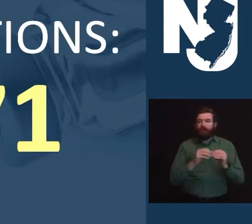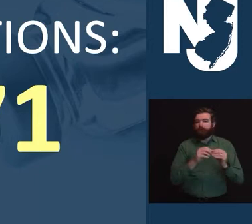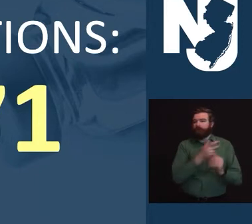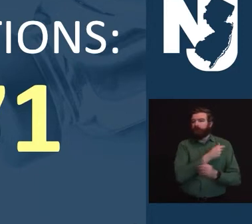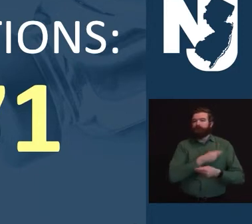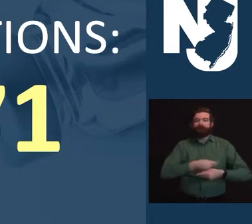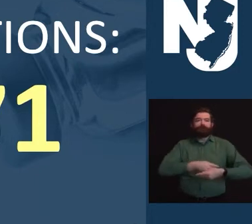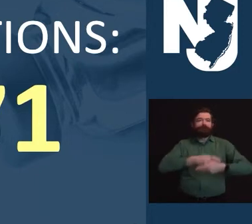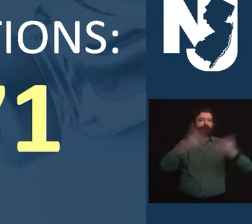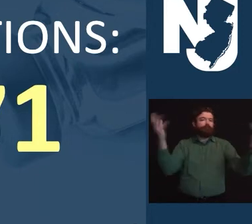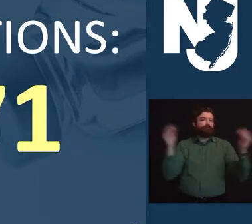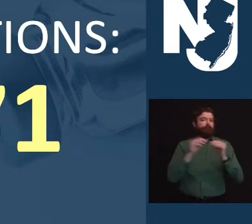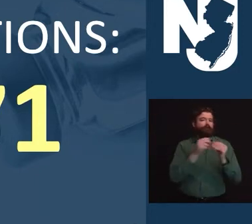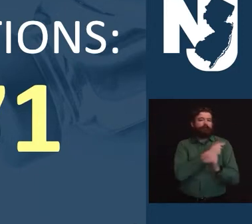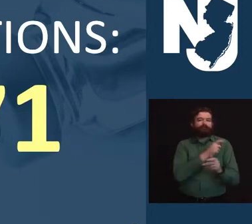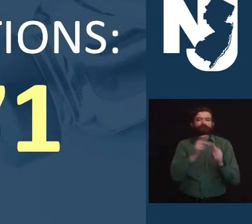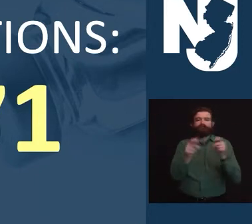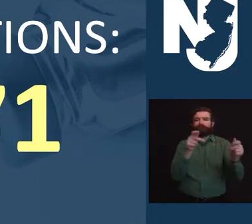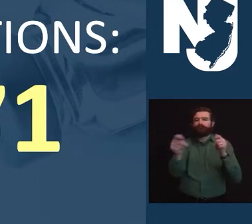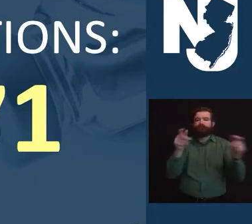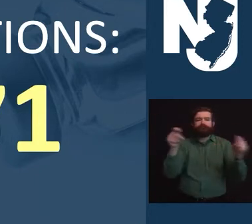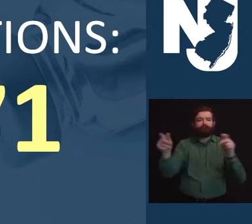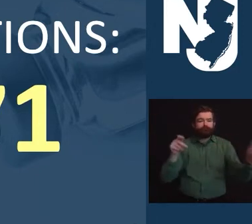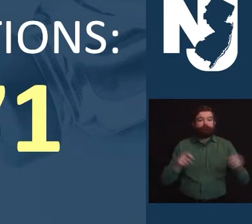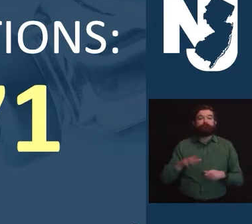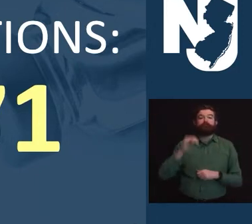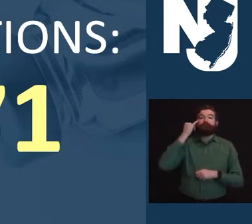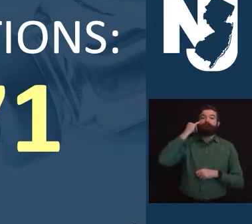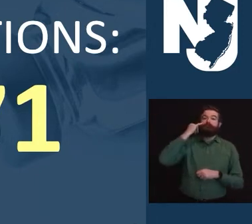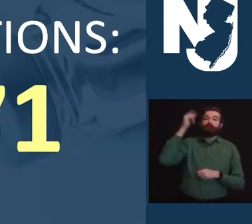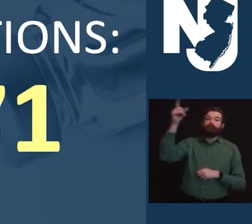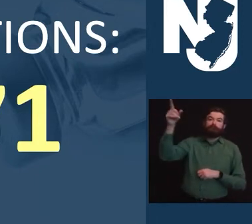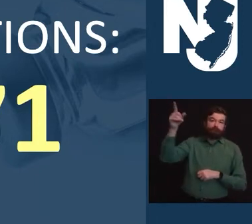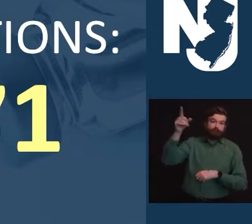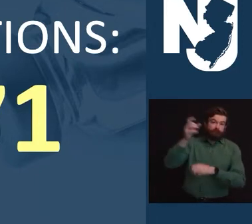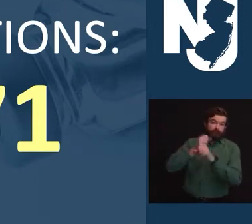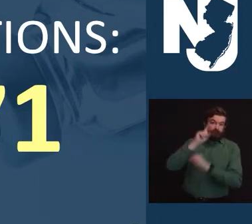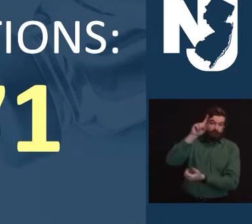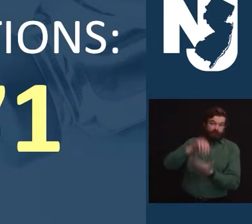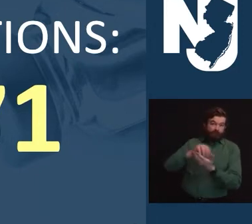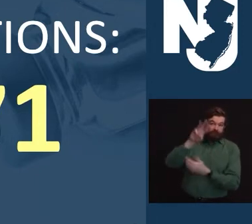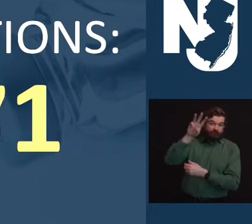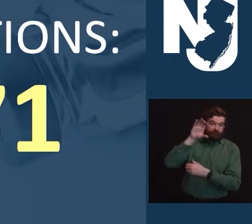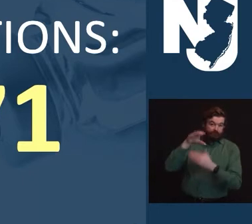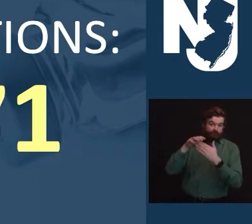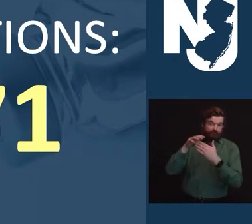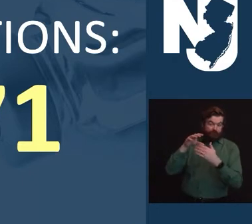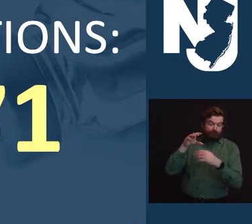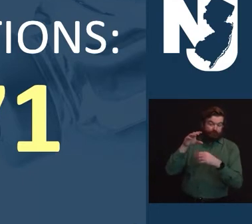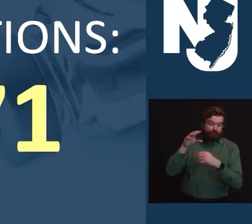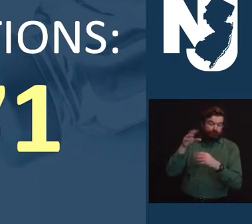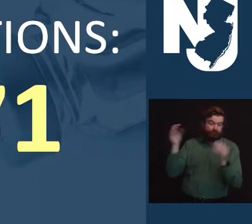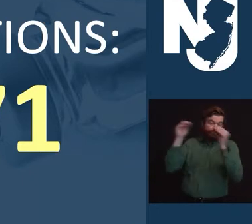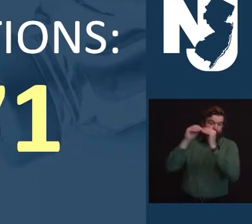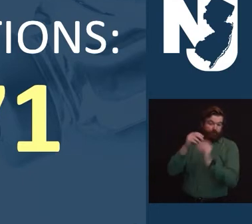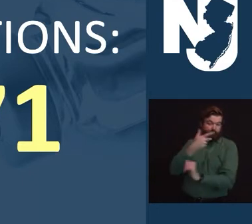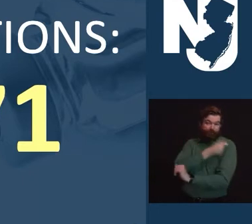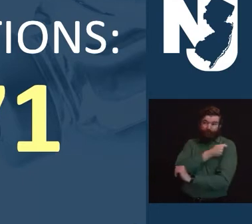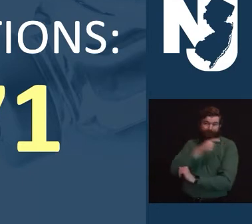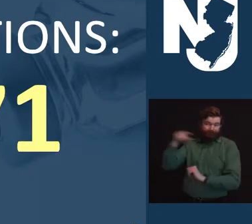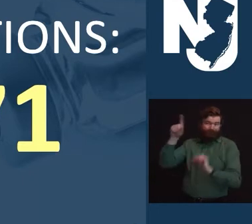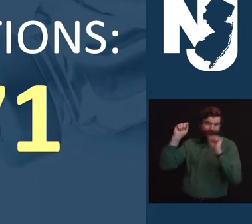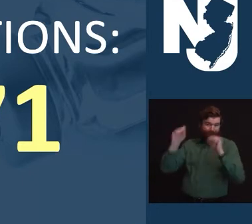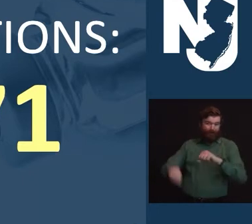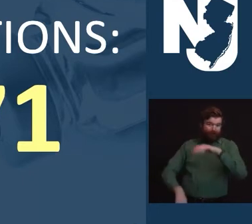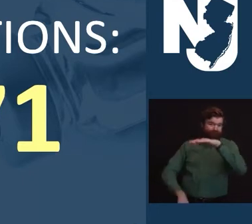of that. If they had another 1,600 doses, they'd be doing them. And hats off to everybody associated with that. Speaking of vaccines,